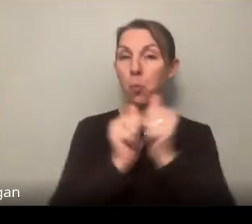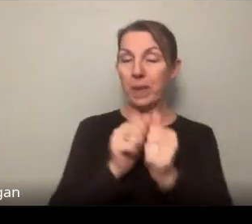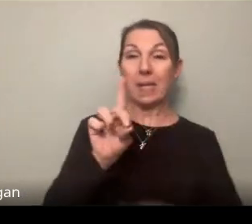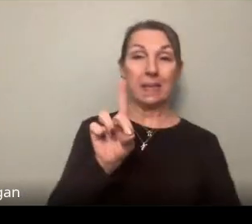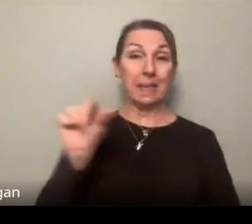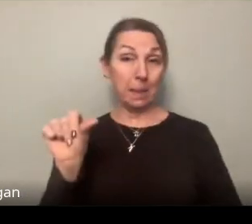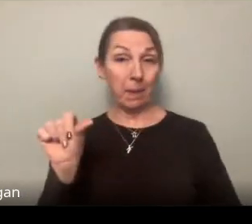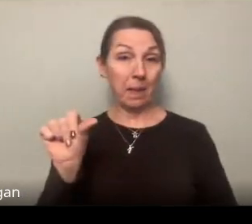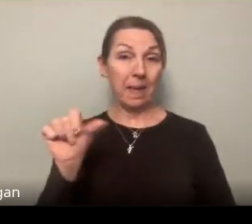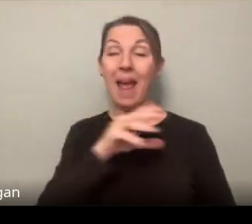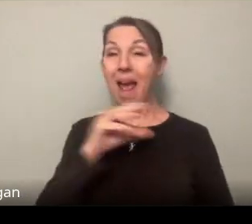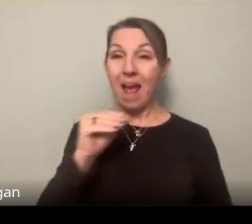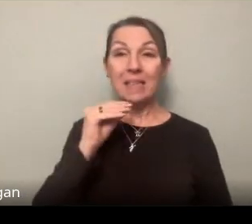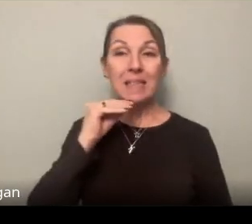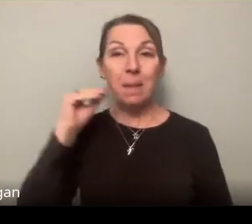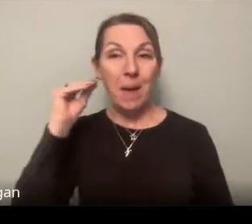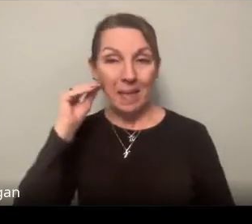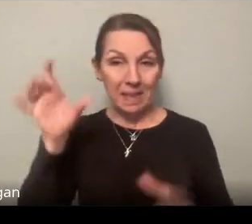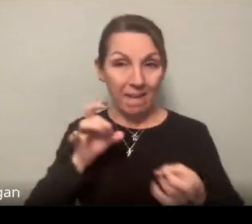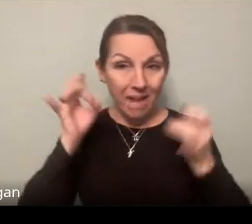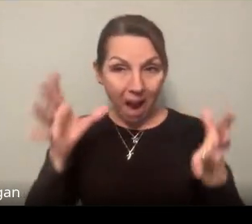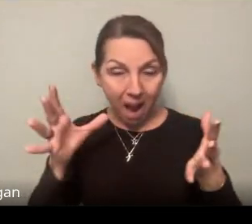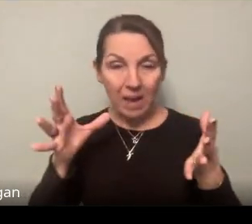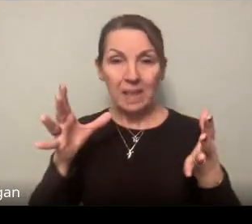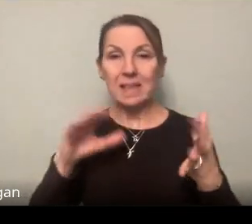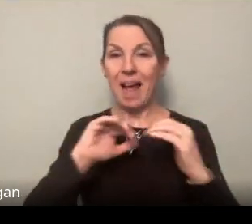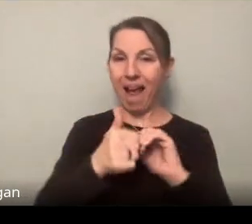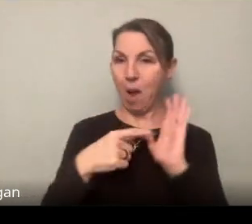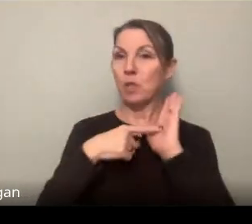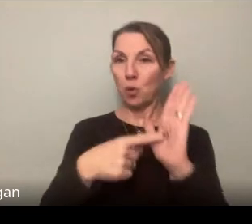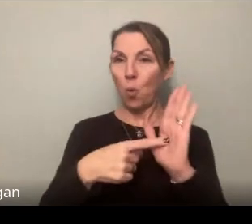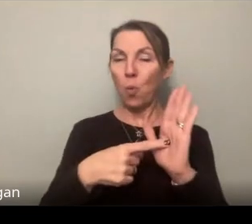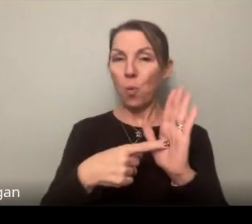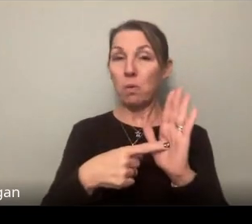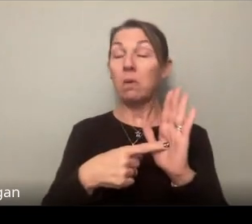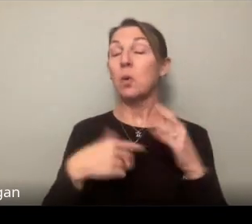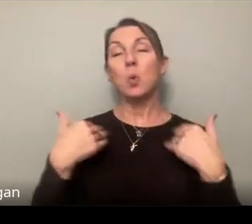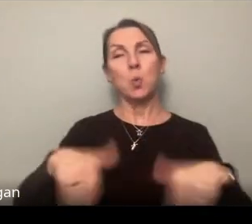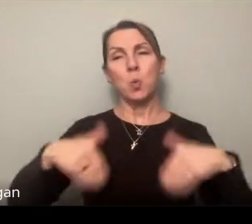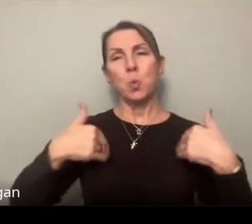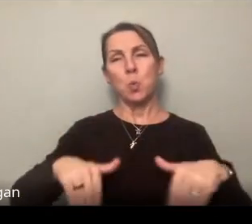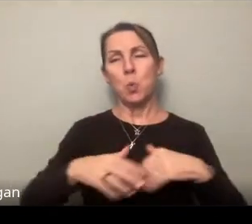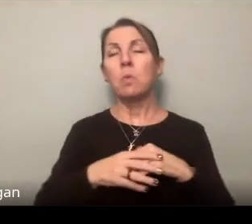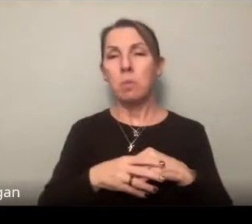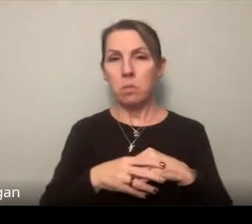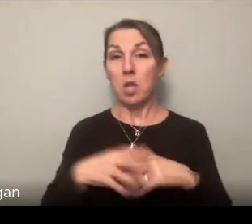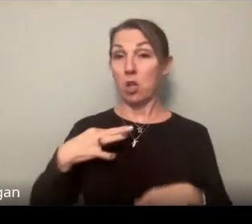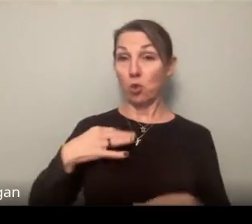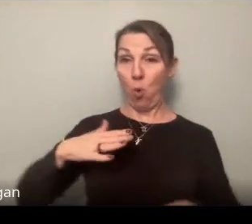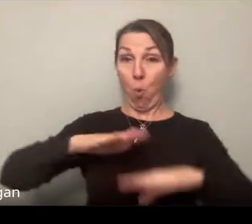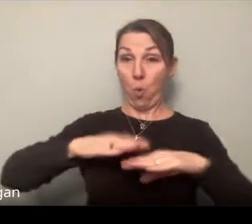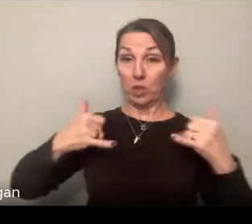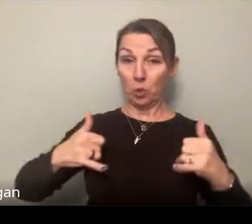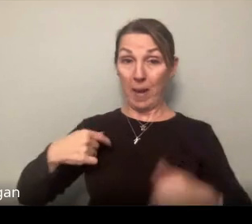disability and domestic violence and its manifestations as well. So much so that the shirt that I have on